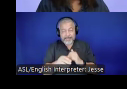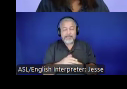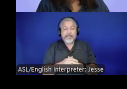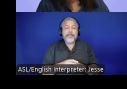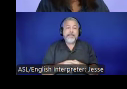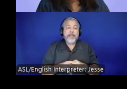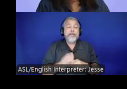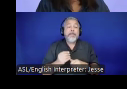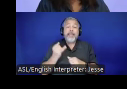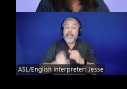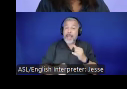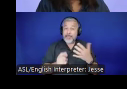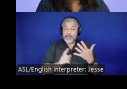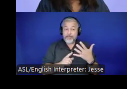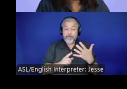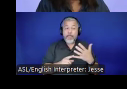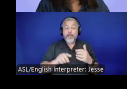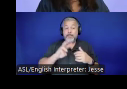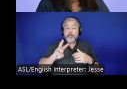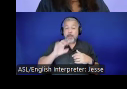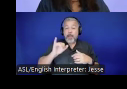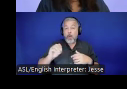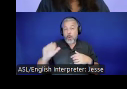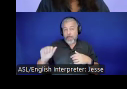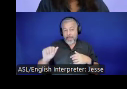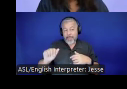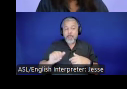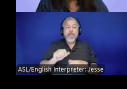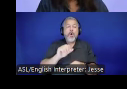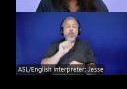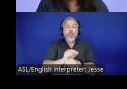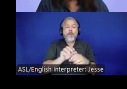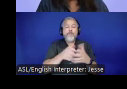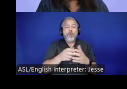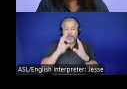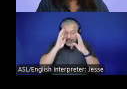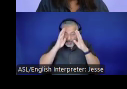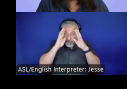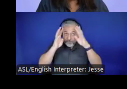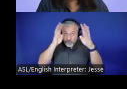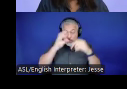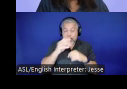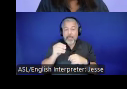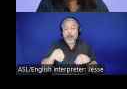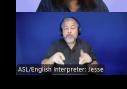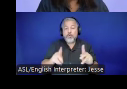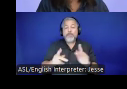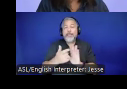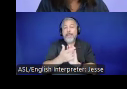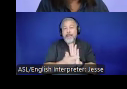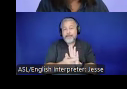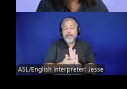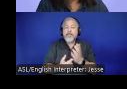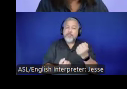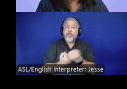And finally, WIOA, or Workforce Innovation and Opportunity Act, supports employment